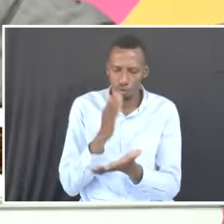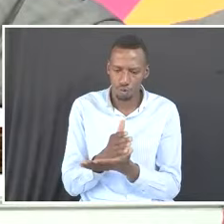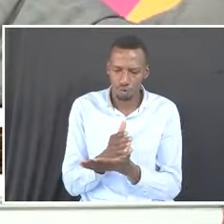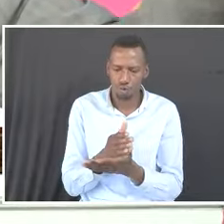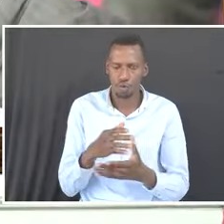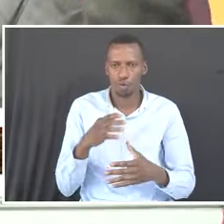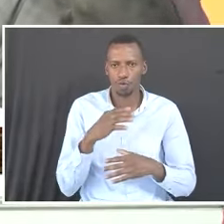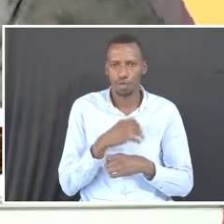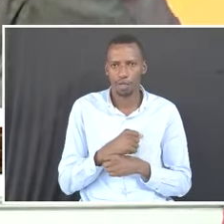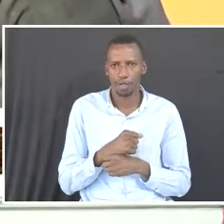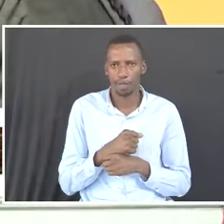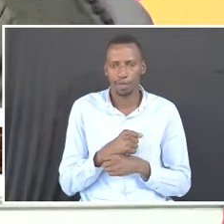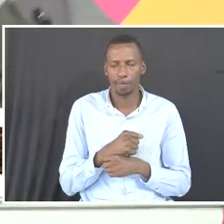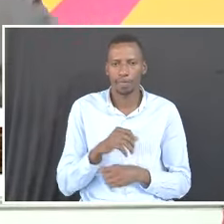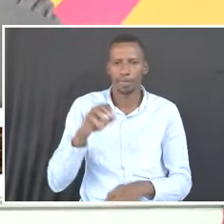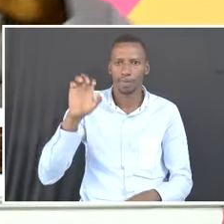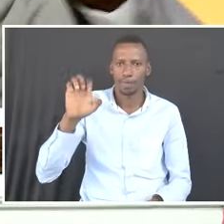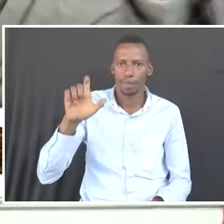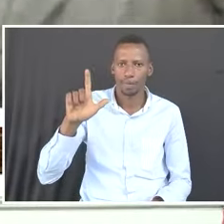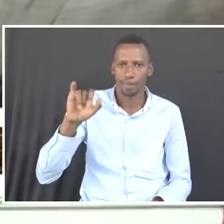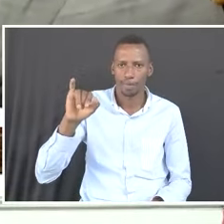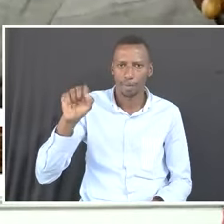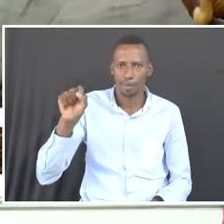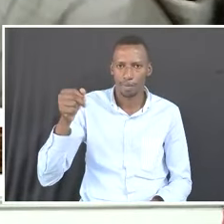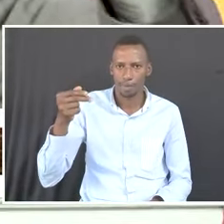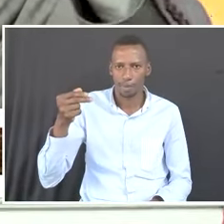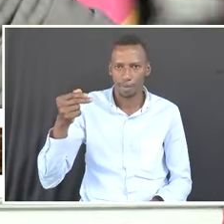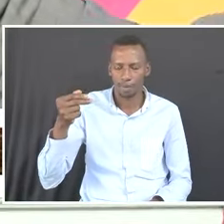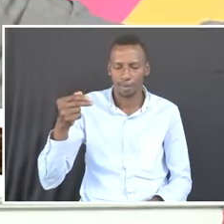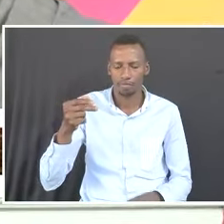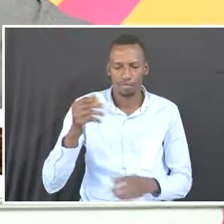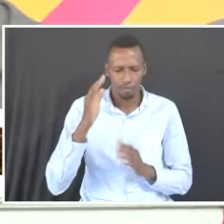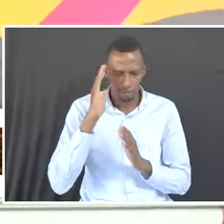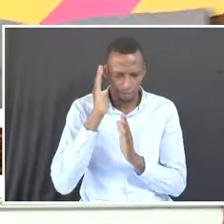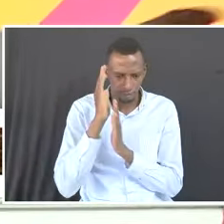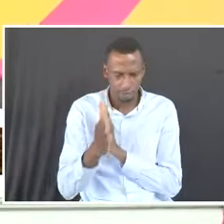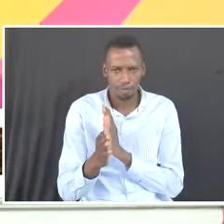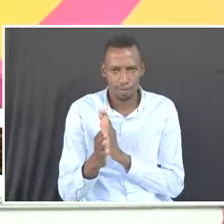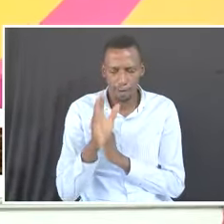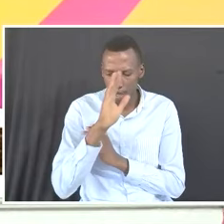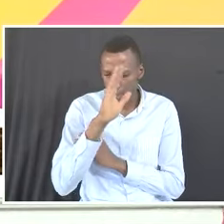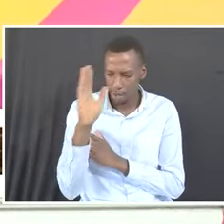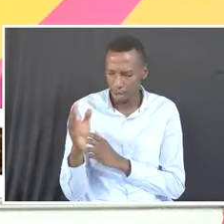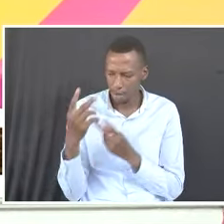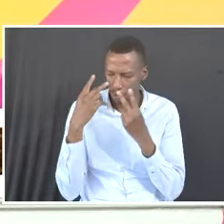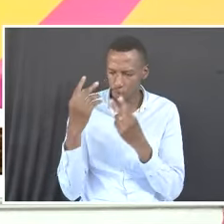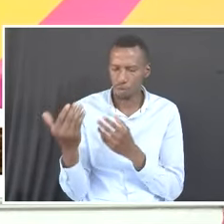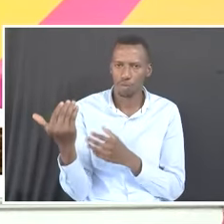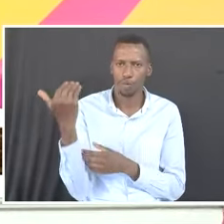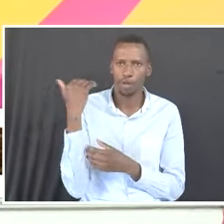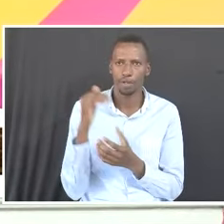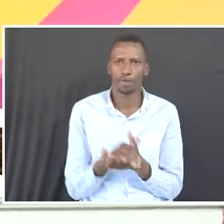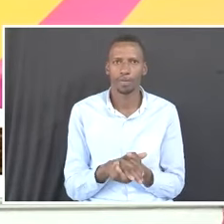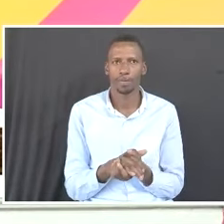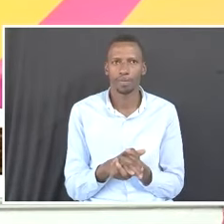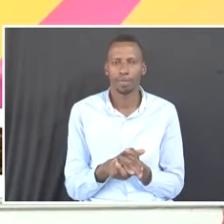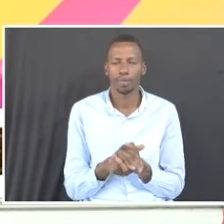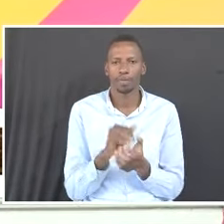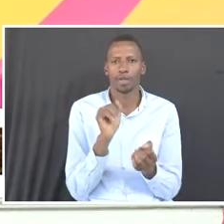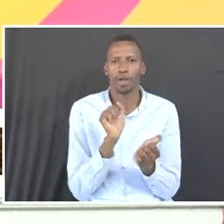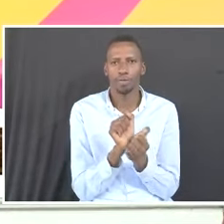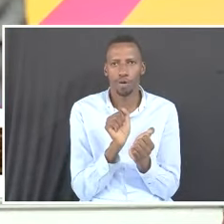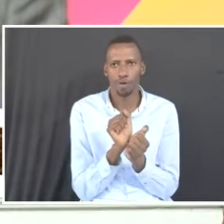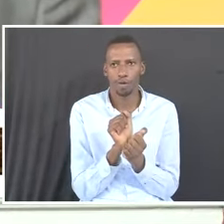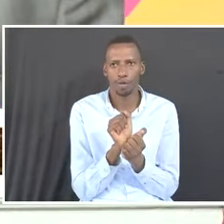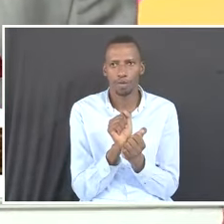trust. Elisha pressed forward, never looked behind. The Apostle Paul, in